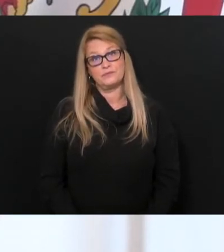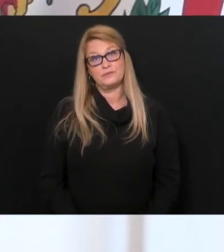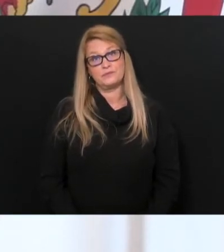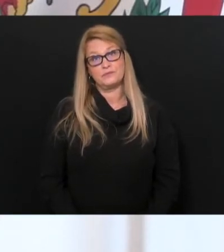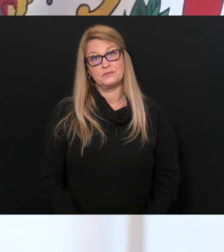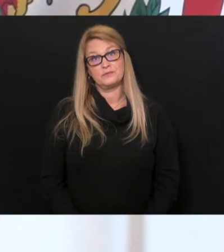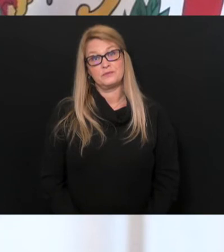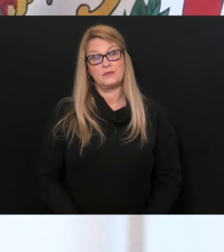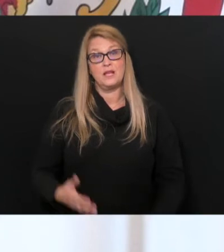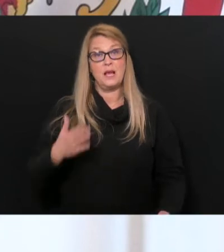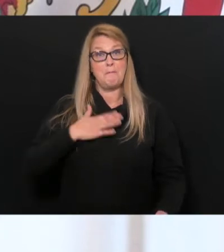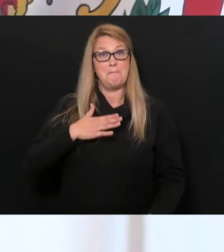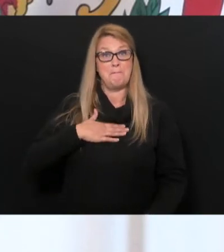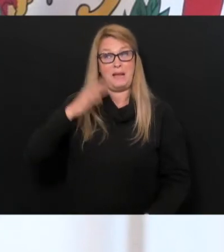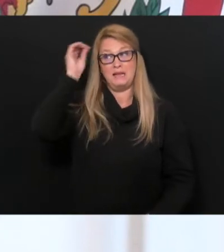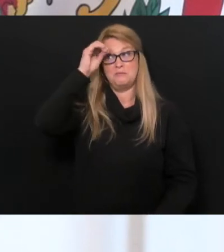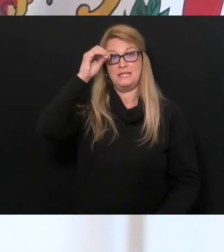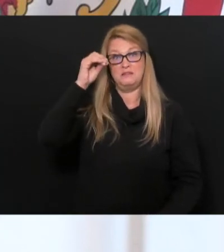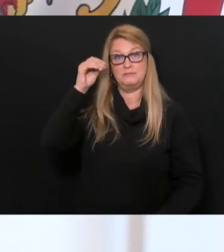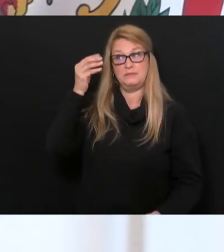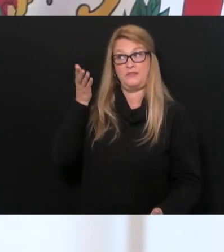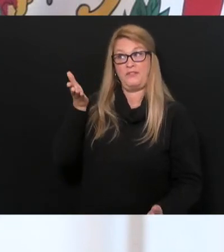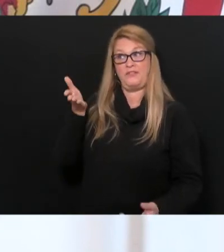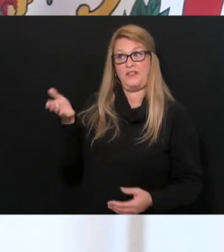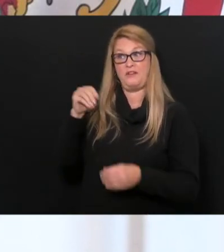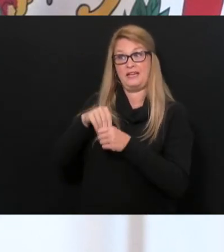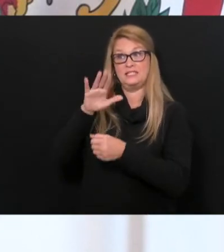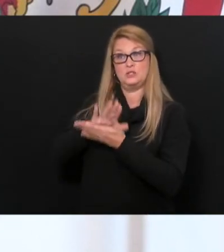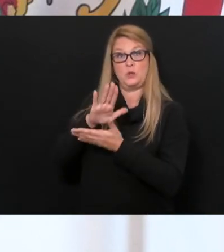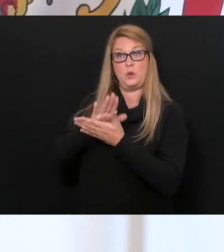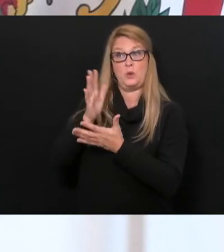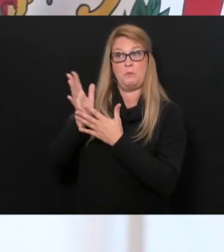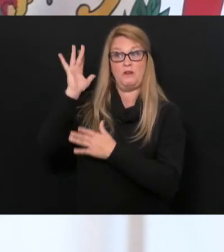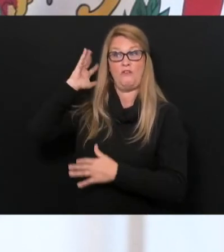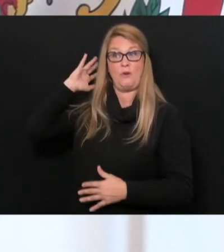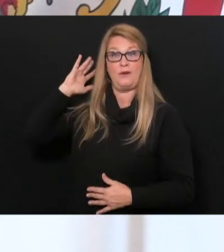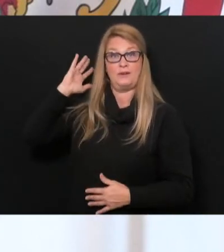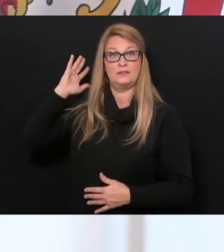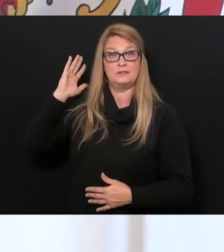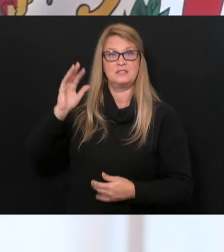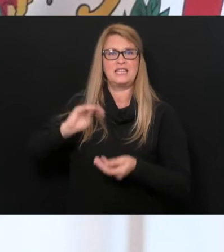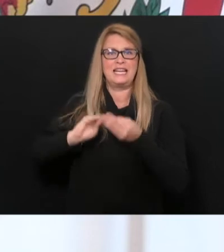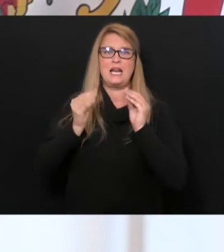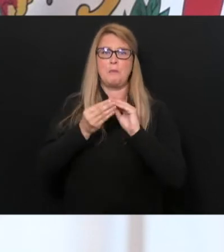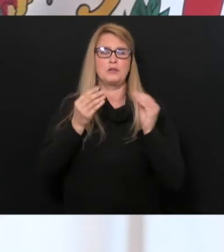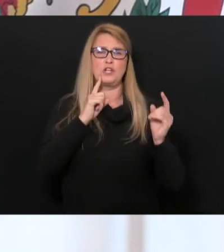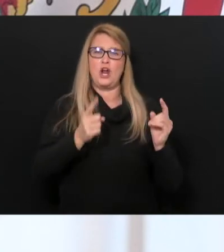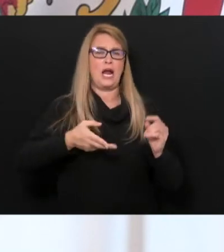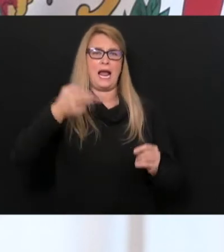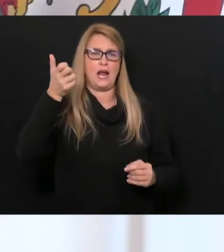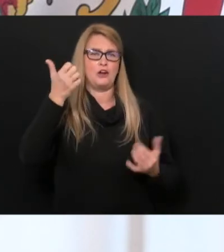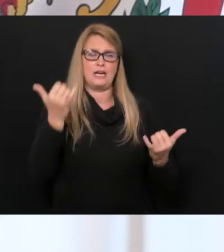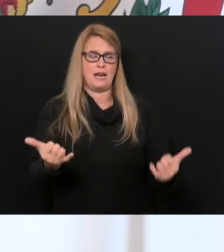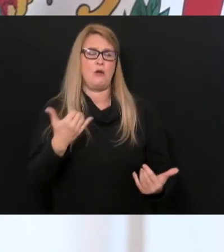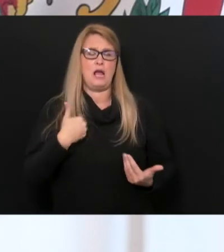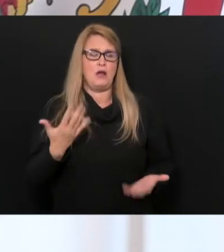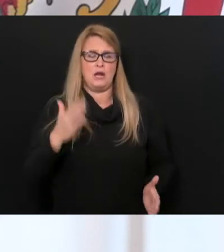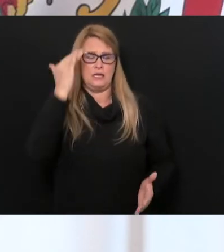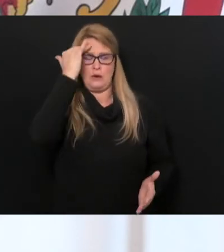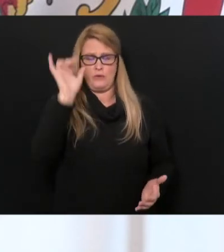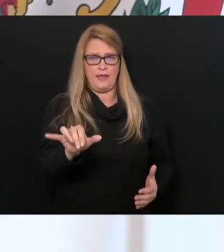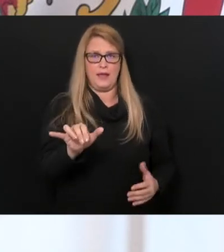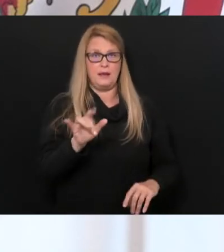they were in school before. Now, I know that our numbers are much, much higher. I got that. But we